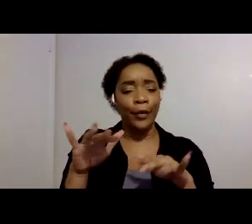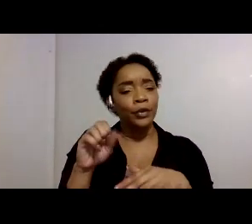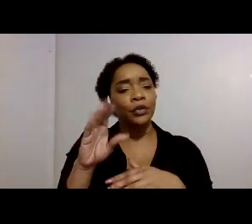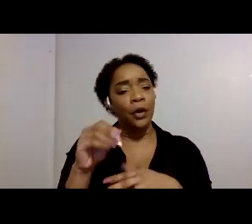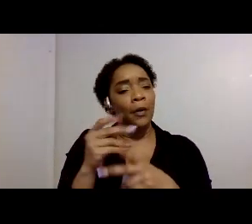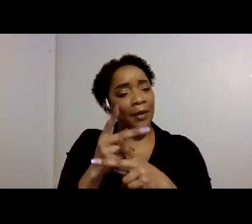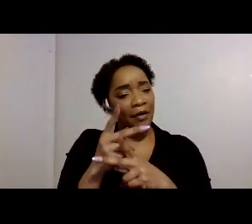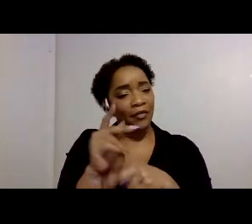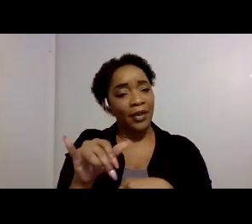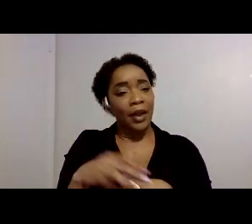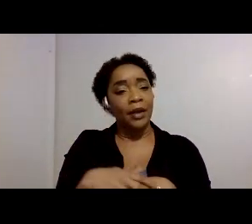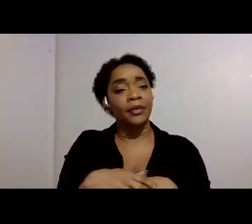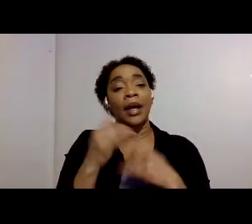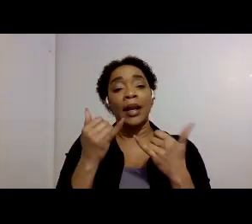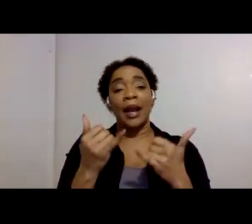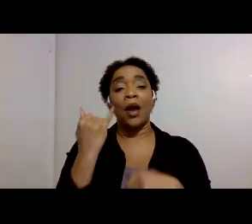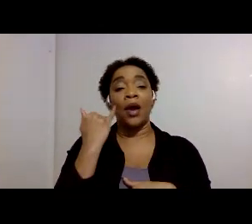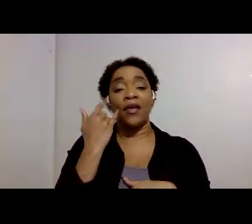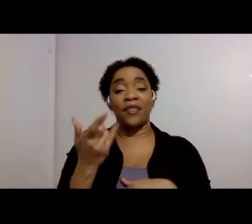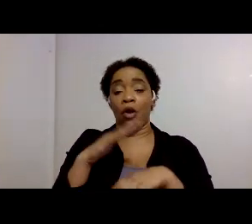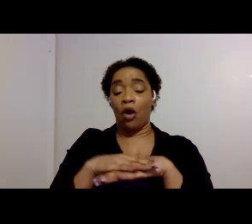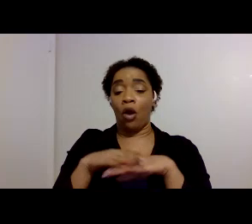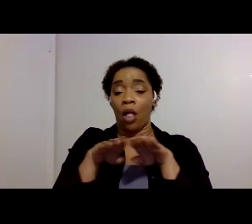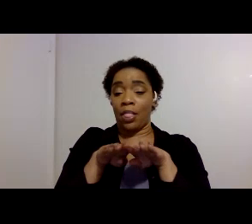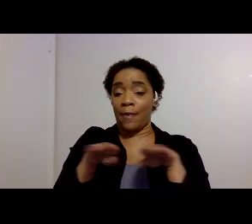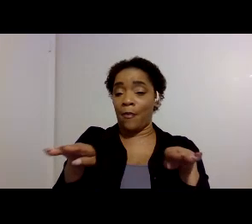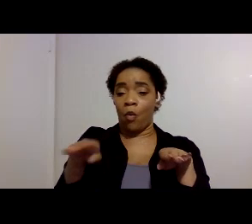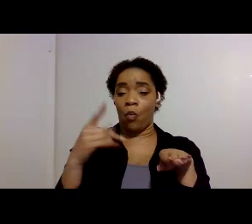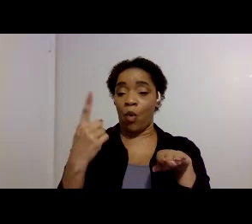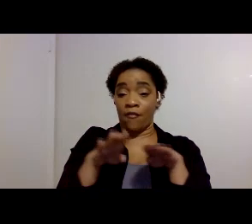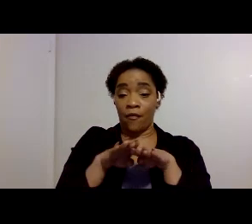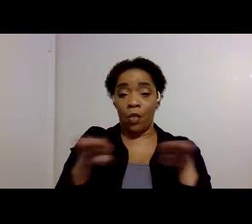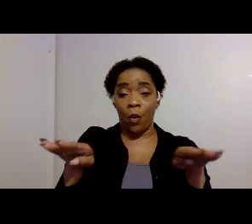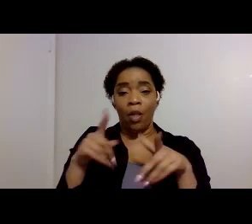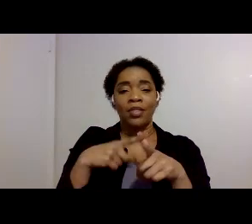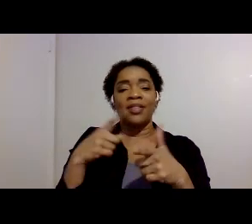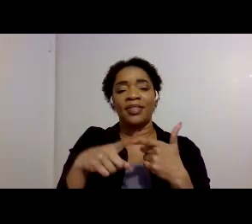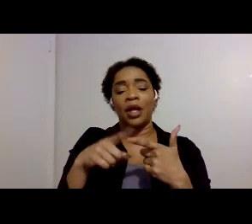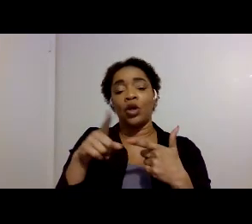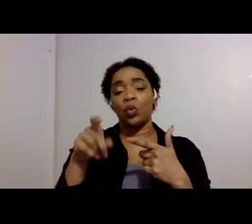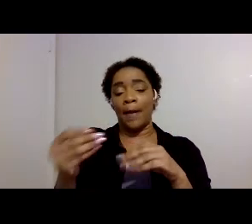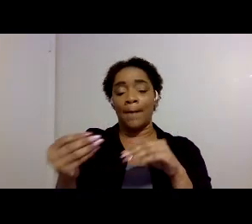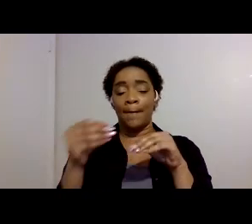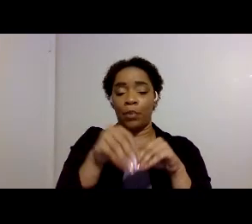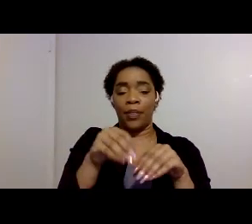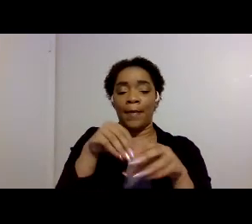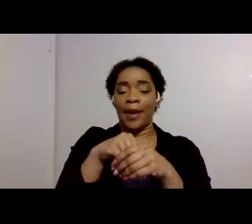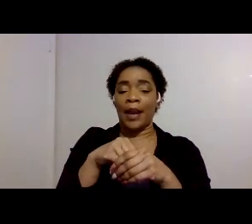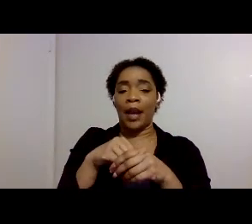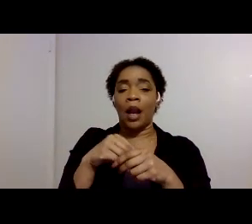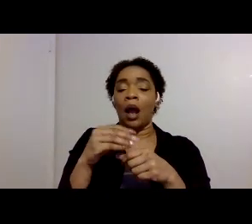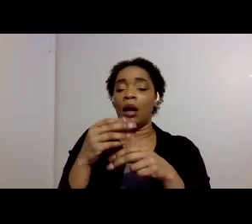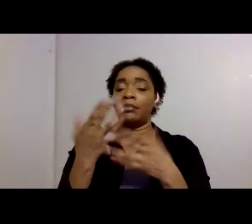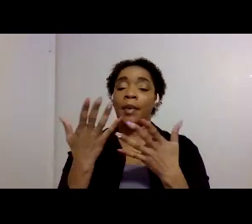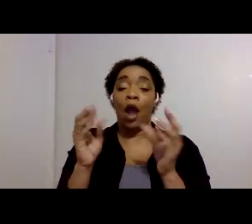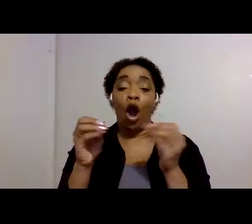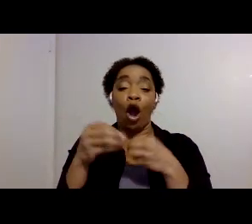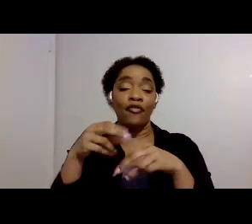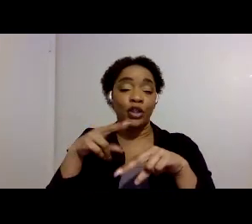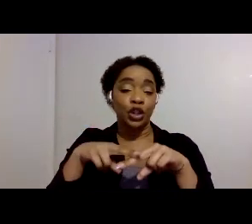a wheeled office chair, something as simple as that. Putting someone in the chair and sliding them to the exit or